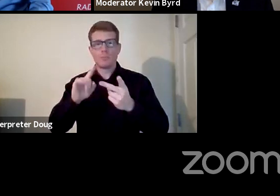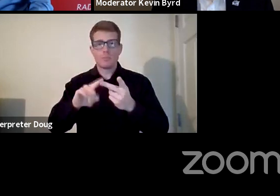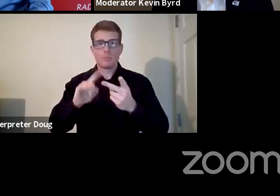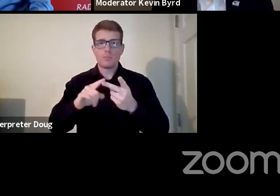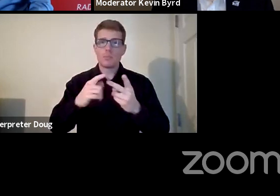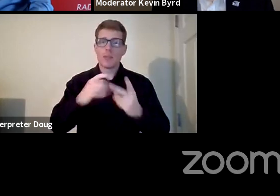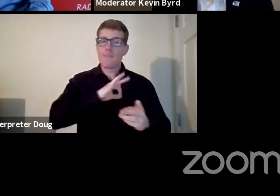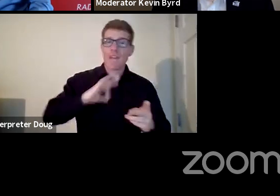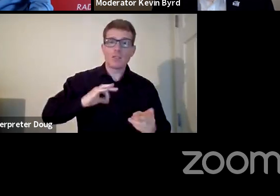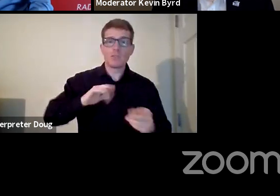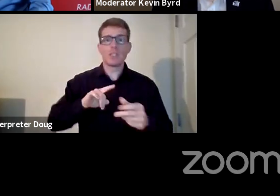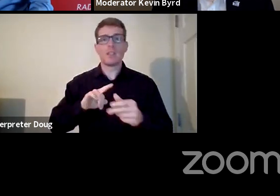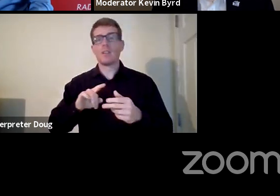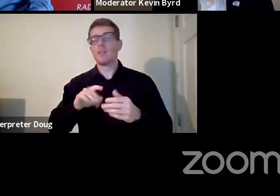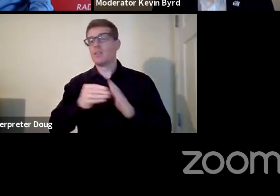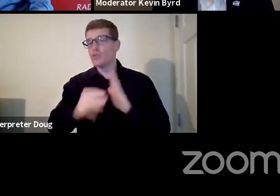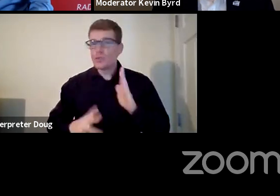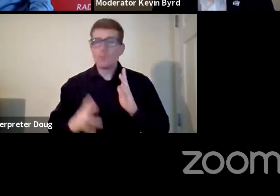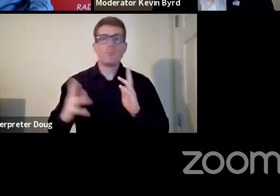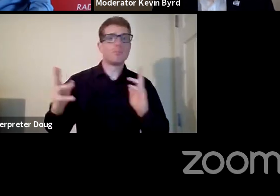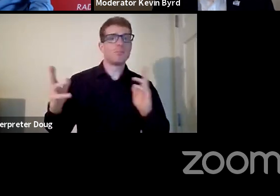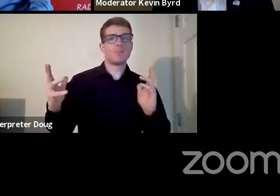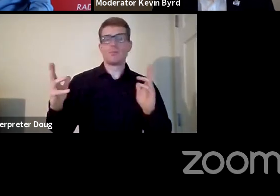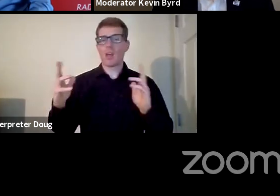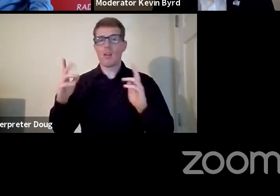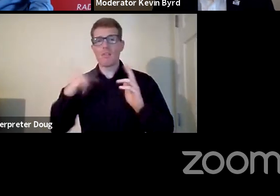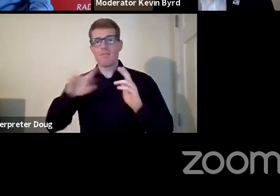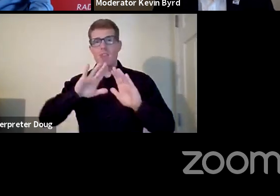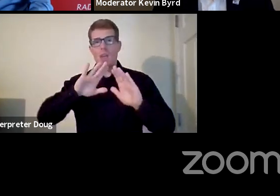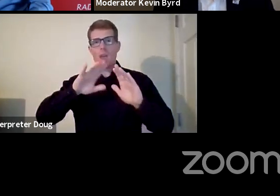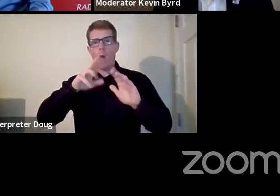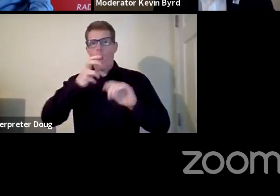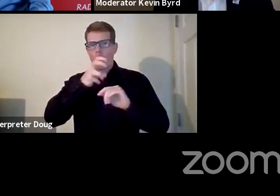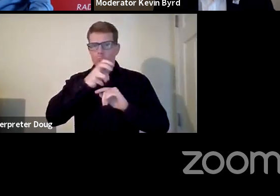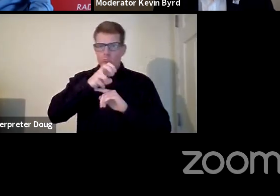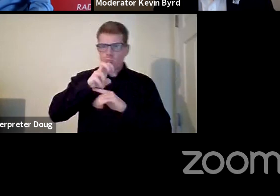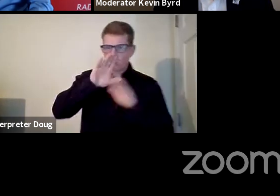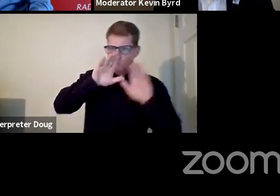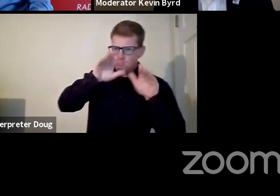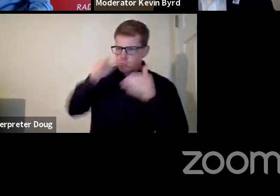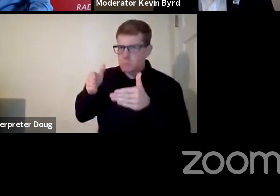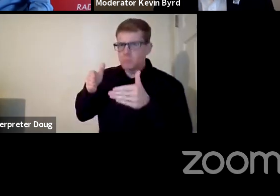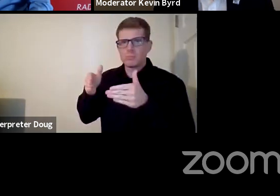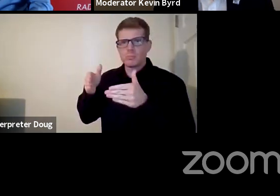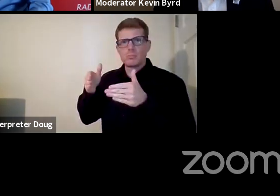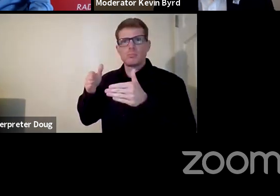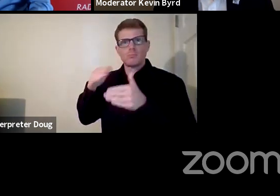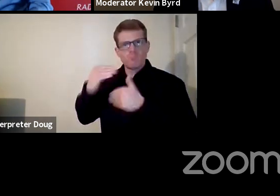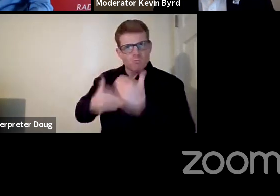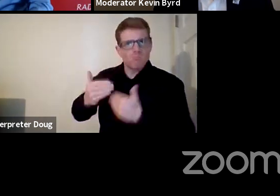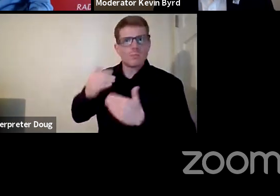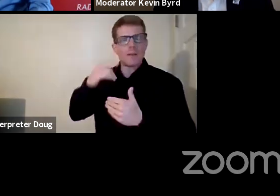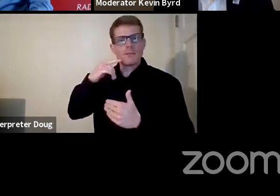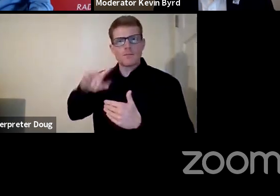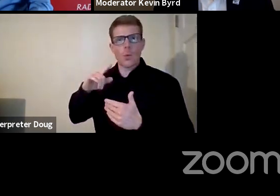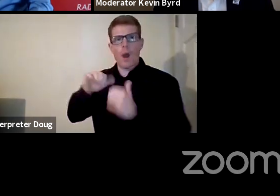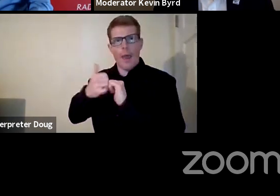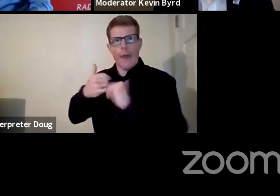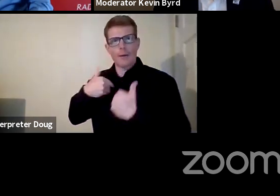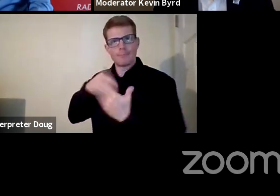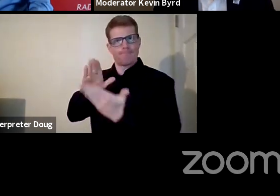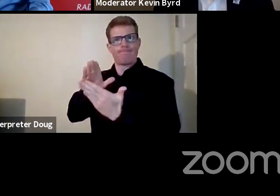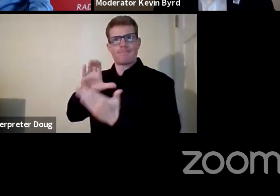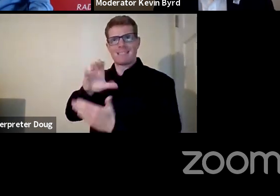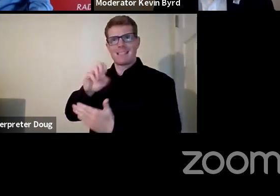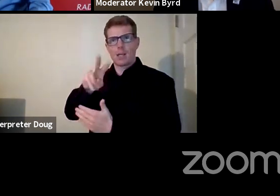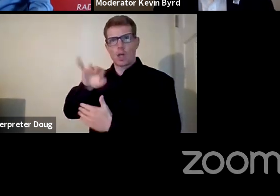pivoted their entire operations toward COVID-19 in a split second. I mentioned the two testing labs that were set up,